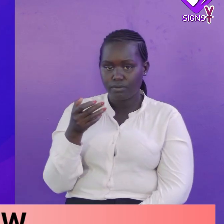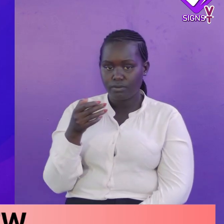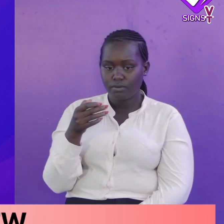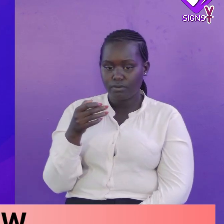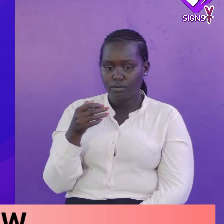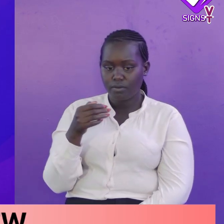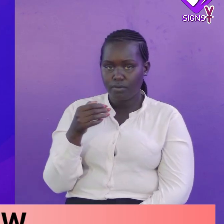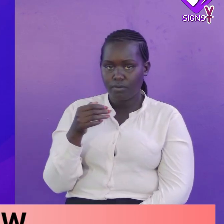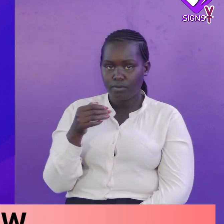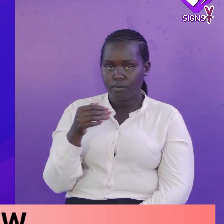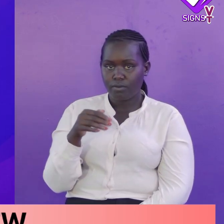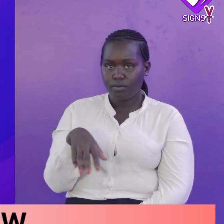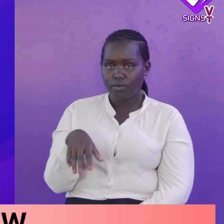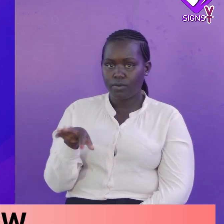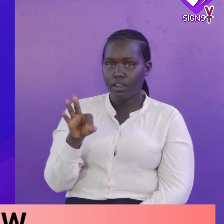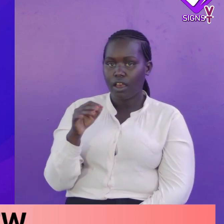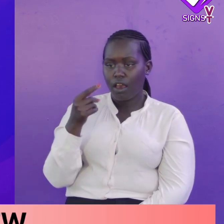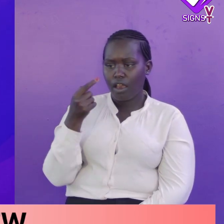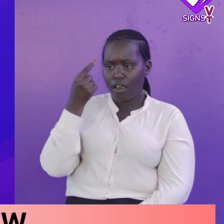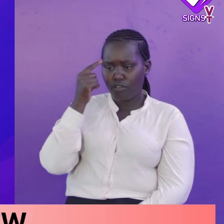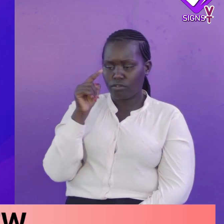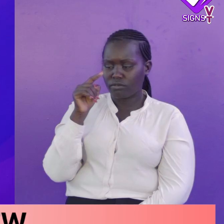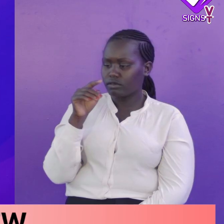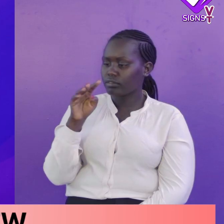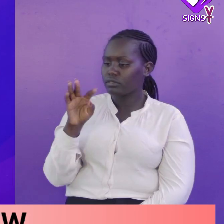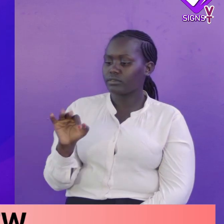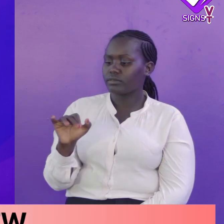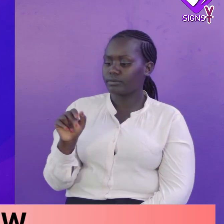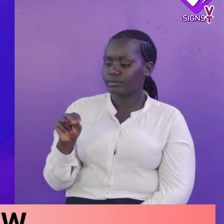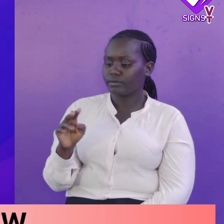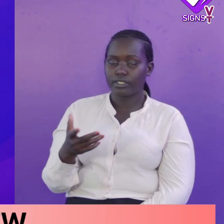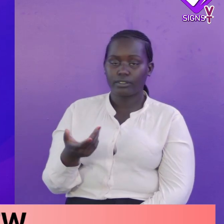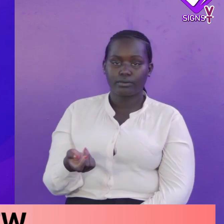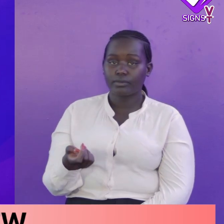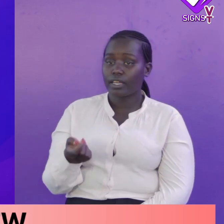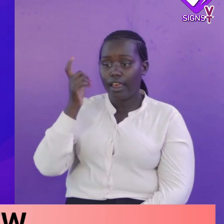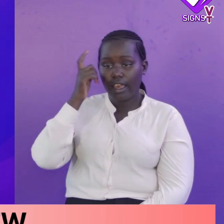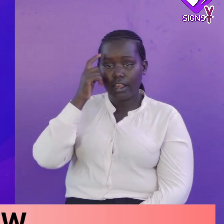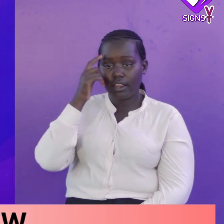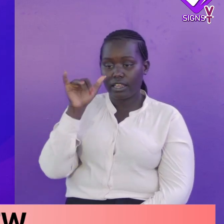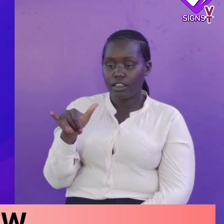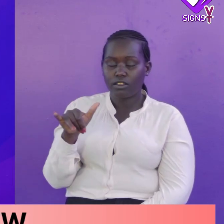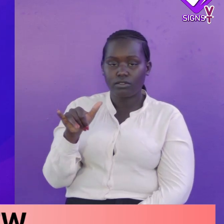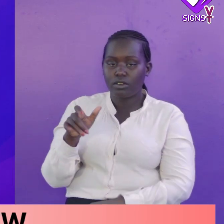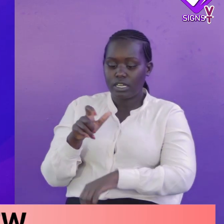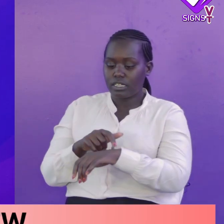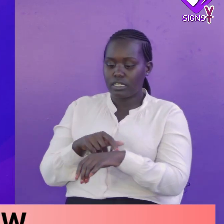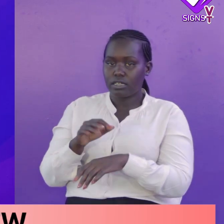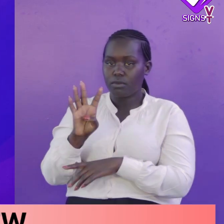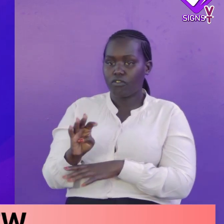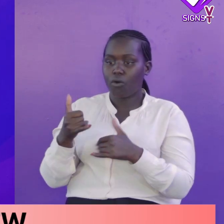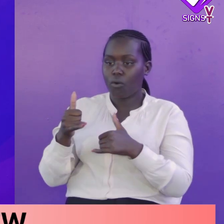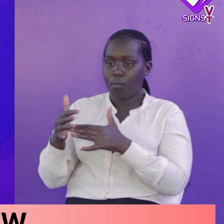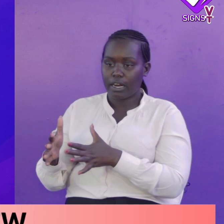Fofana. Wesley Fofana. Fofana has been good at Chelsea, and Cucurella. Yeah. So I think when those four players play in